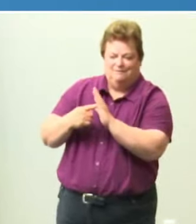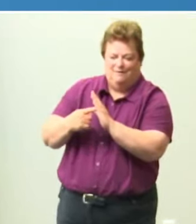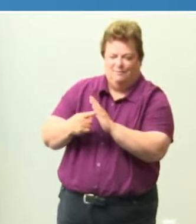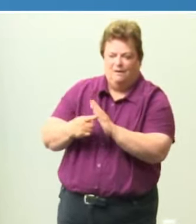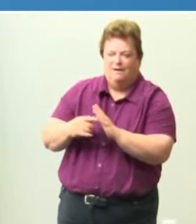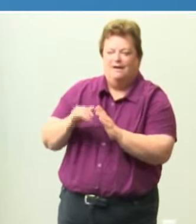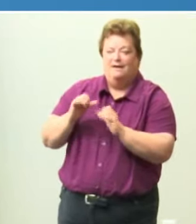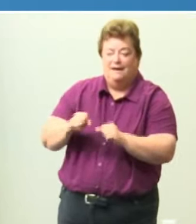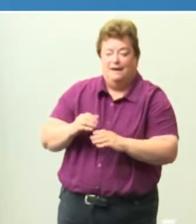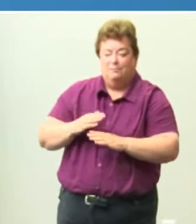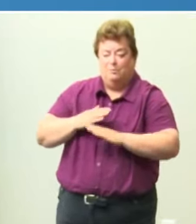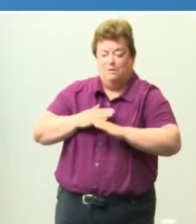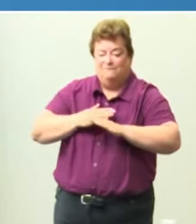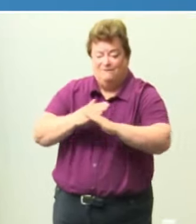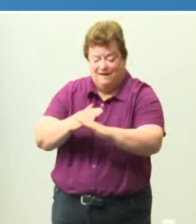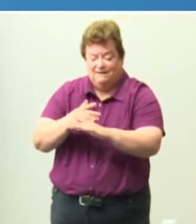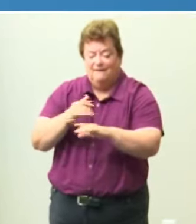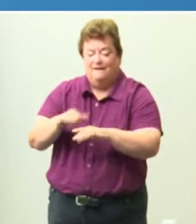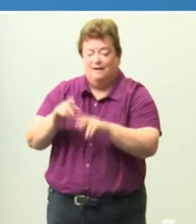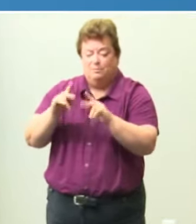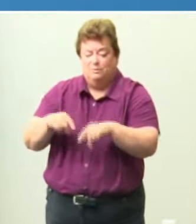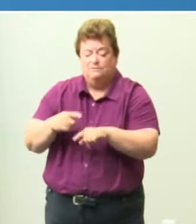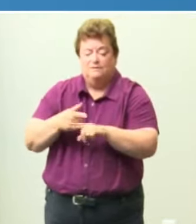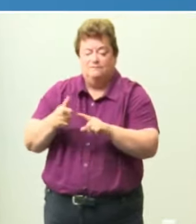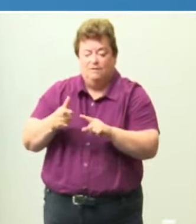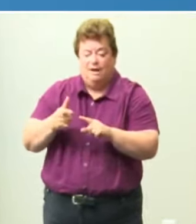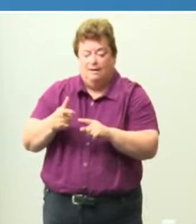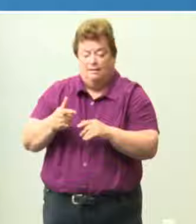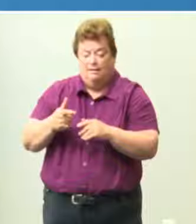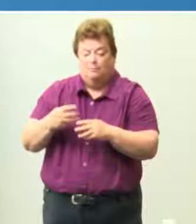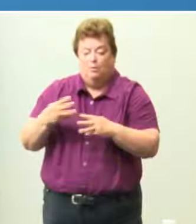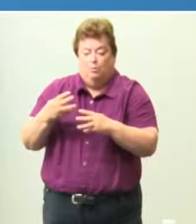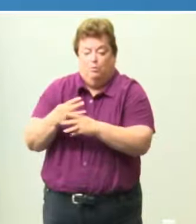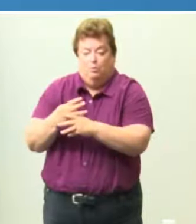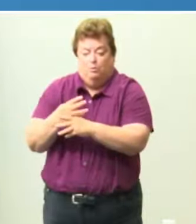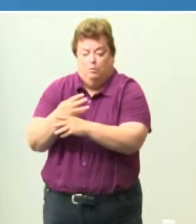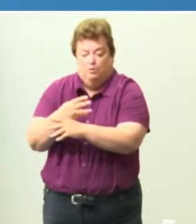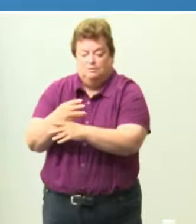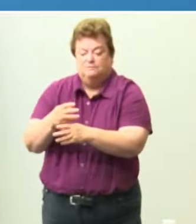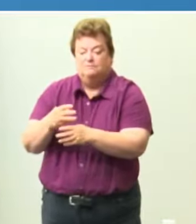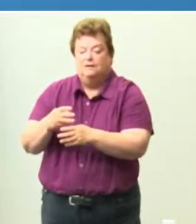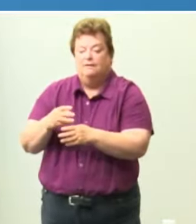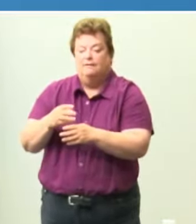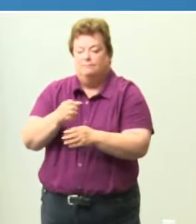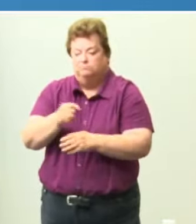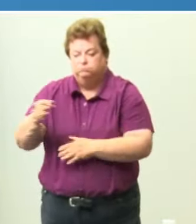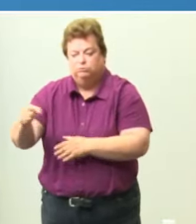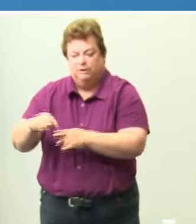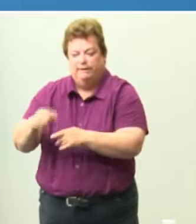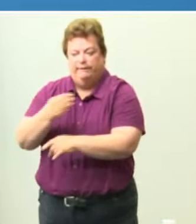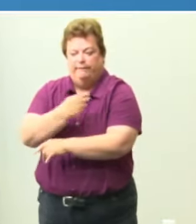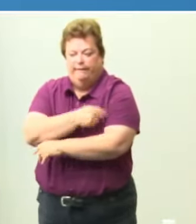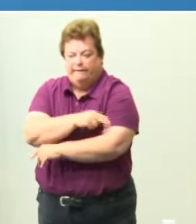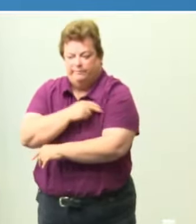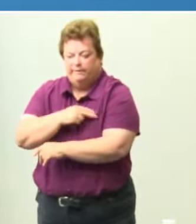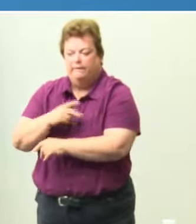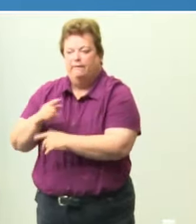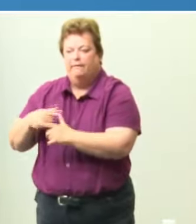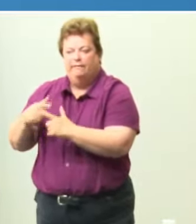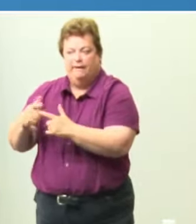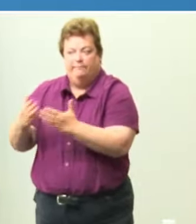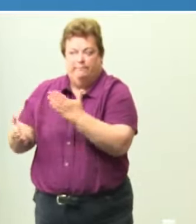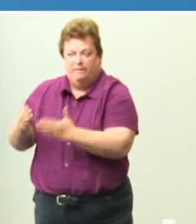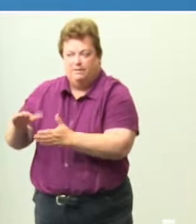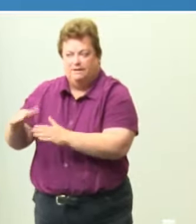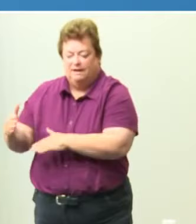can prevent them from progressing and ending up in the hospital or worse, dying. And so this schematic that you see on the